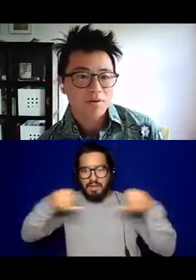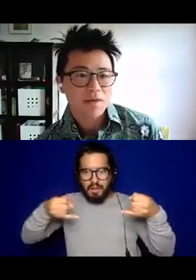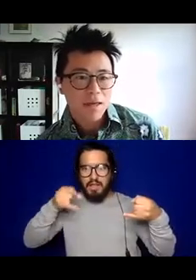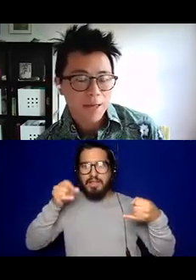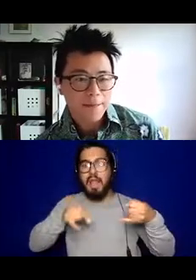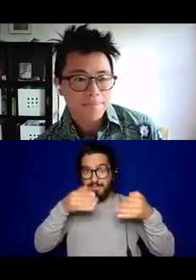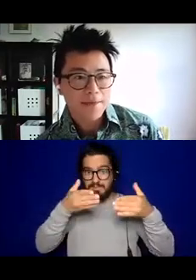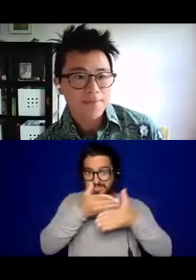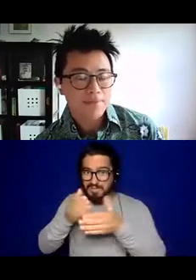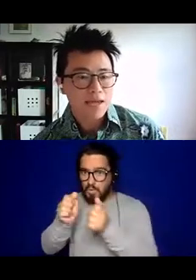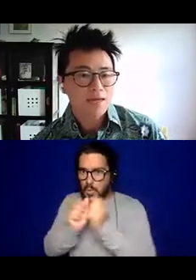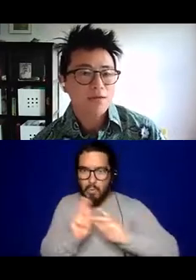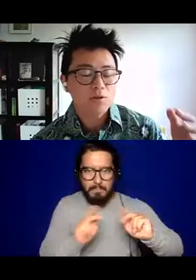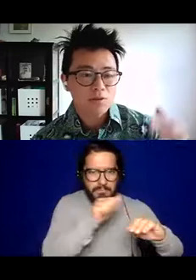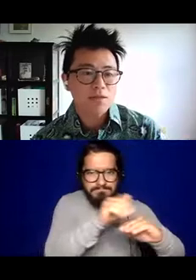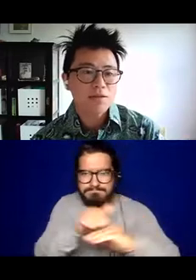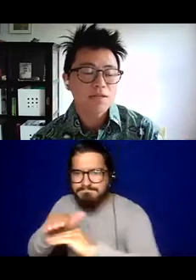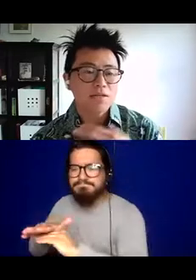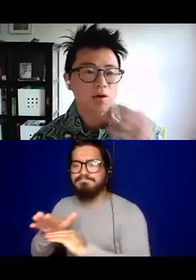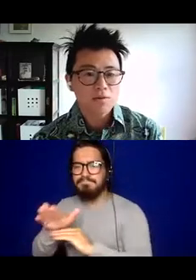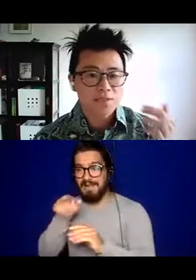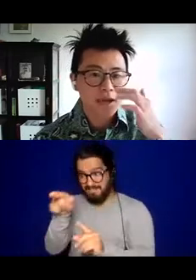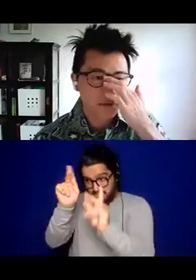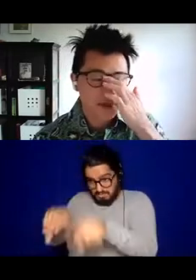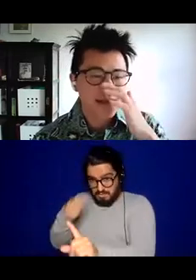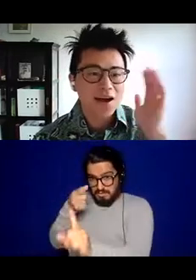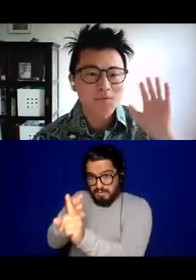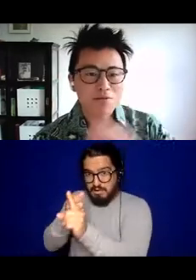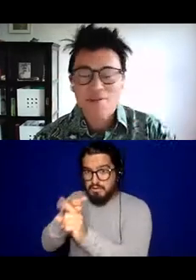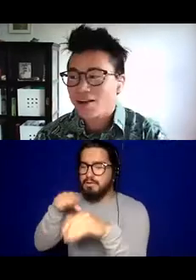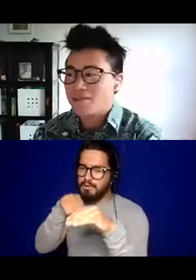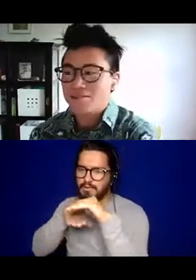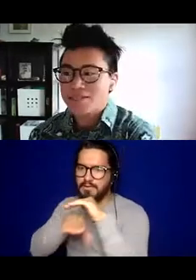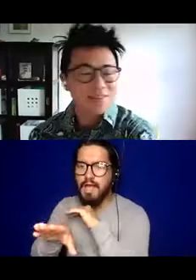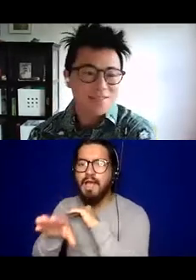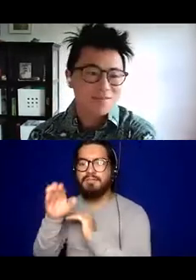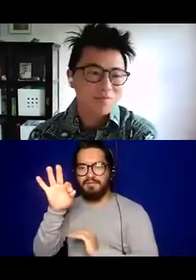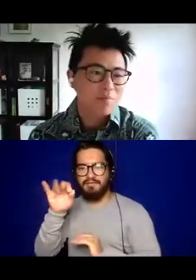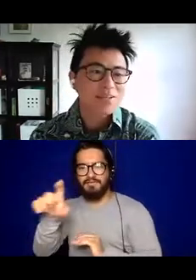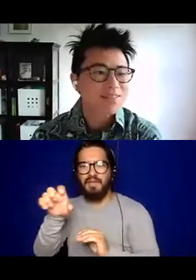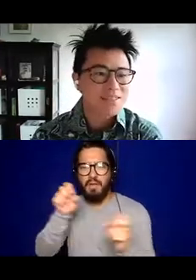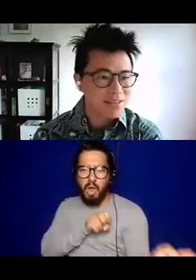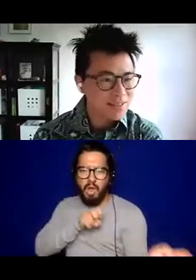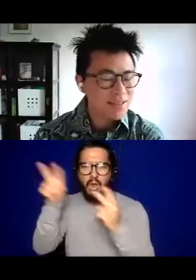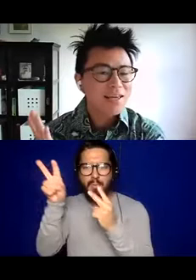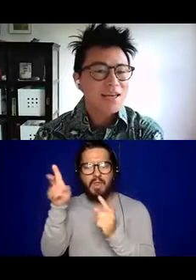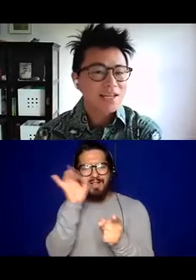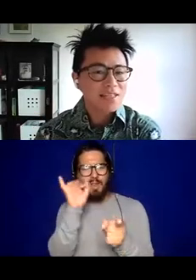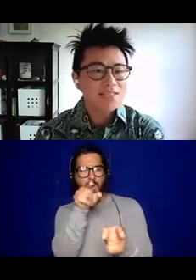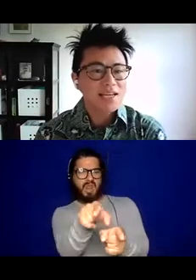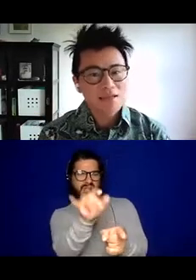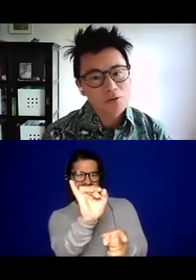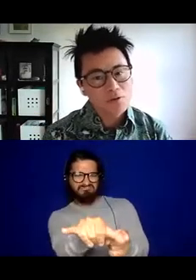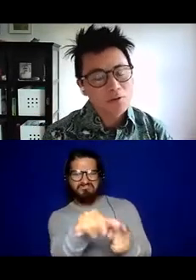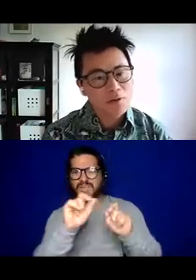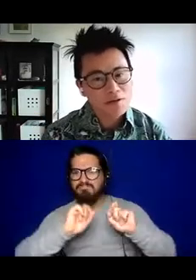people. And they can use the link to go to a site where they upload a file that looks like this page, the send, and it